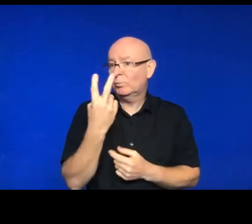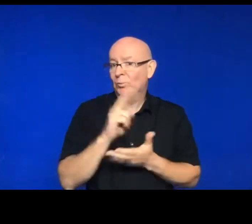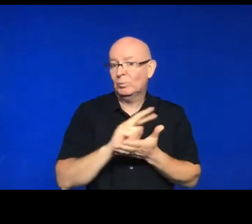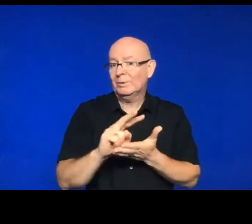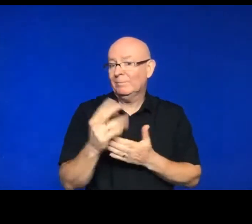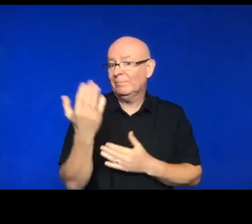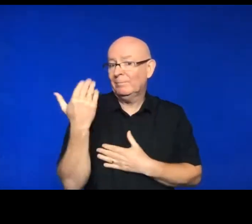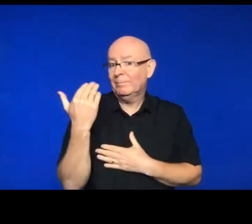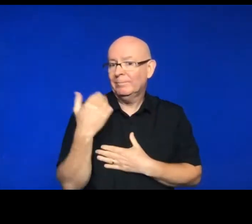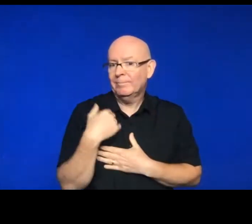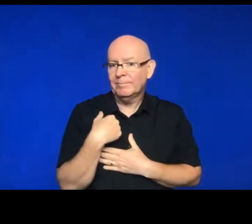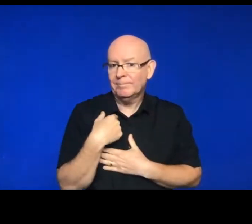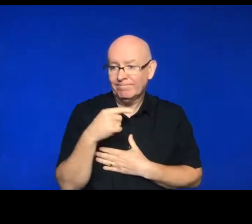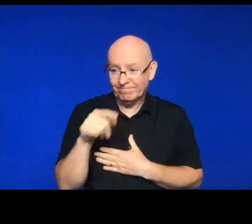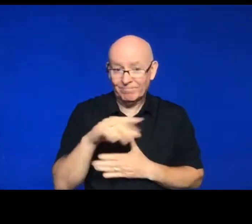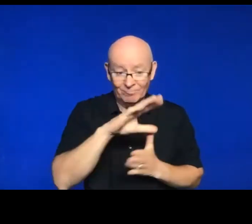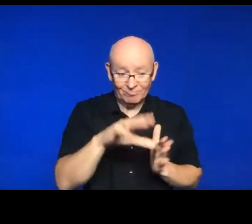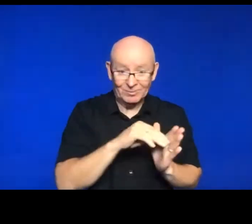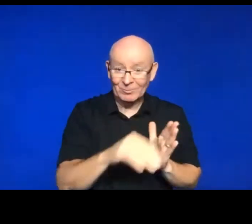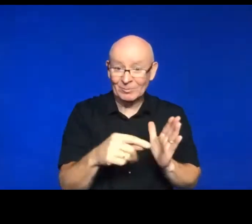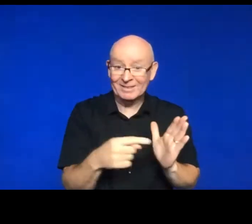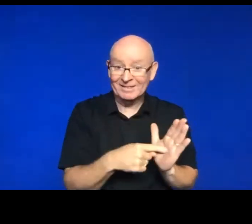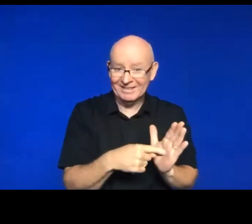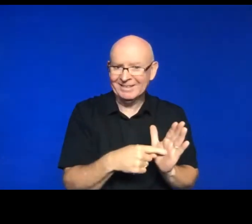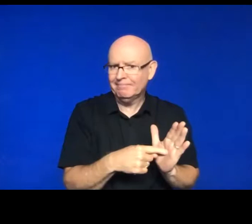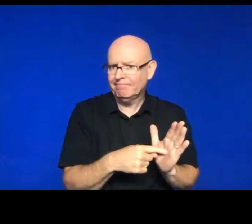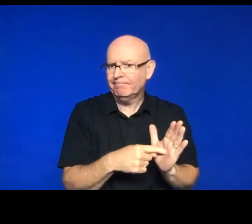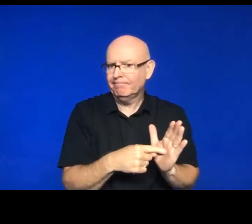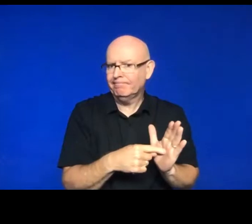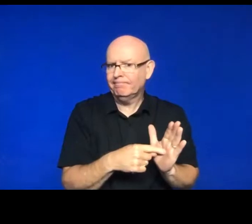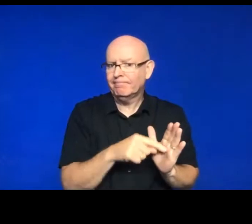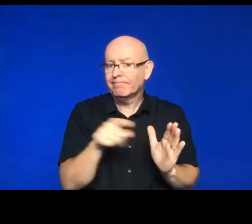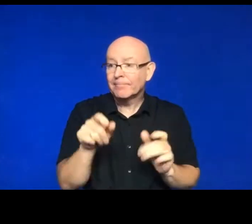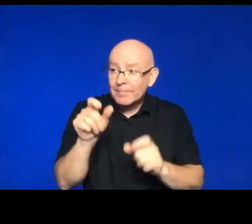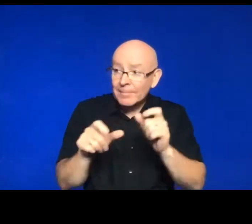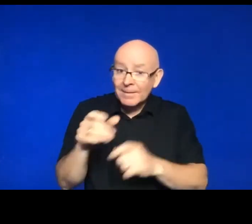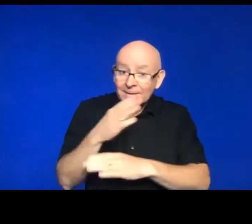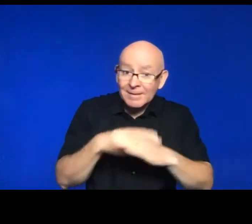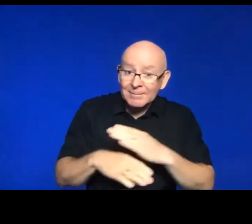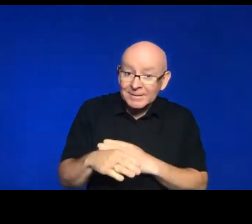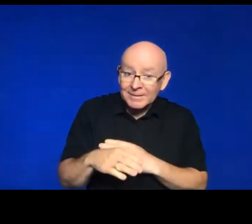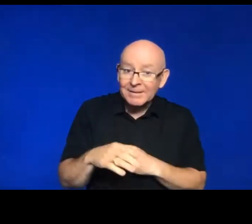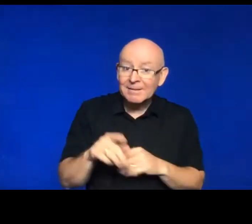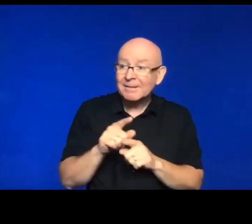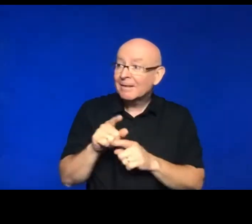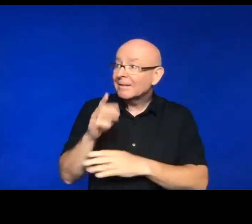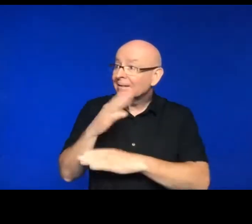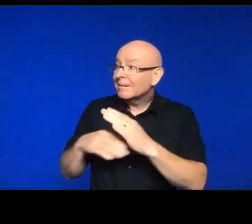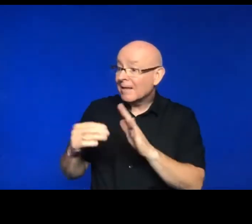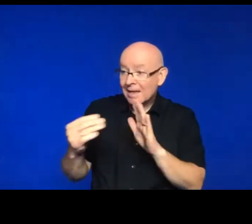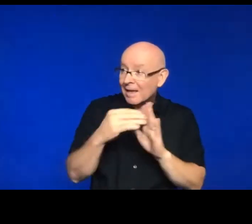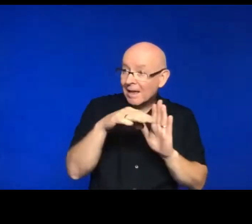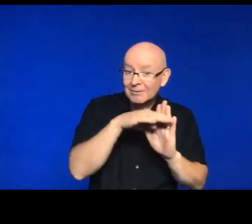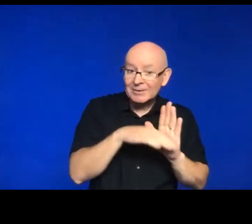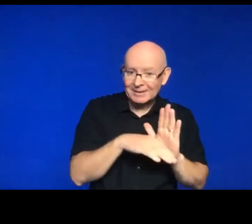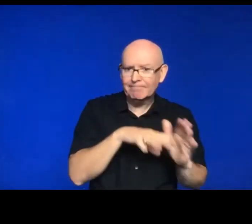disabilities and the disability agenda is included in the recovery phase, to make sure